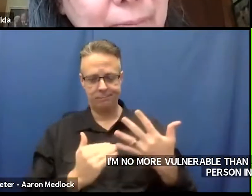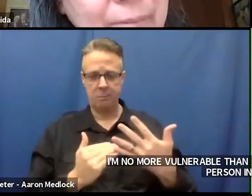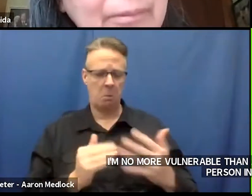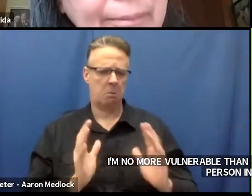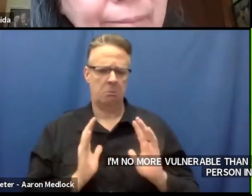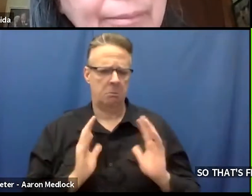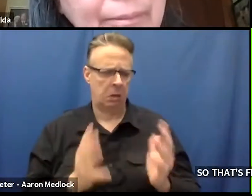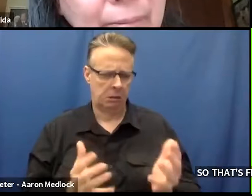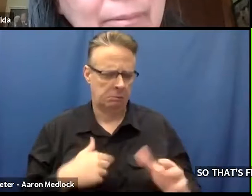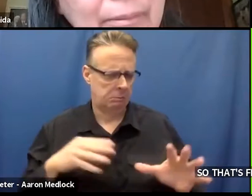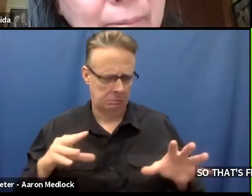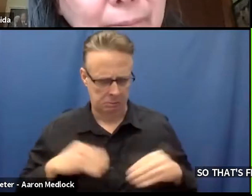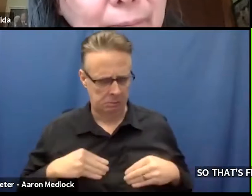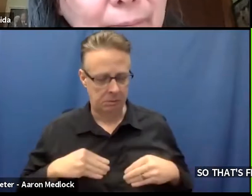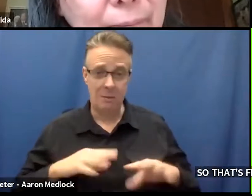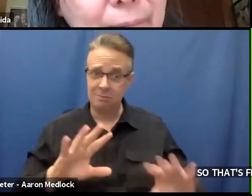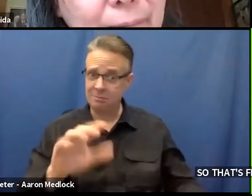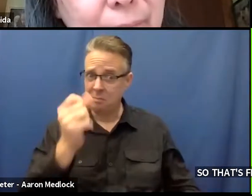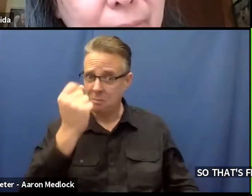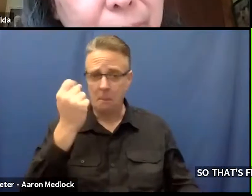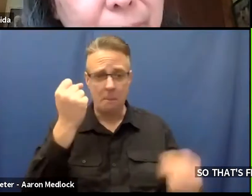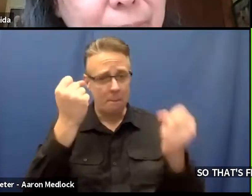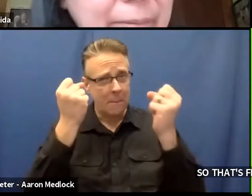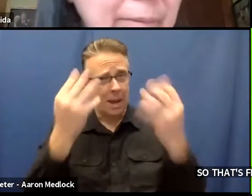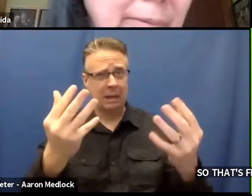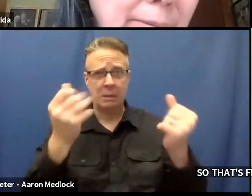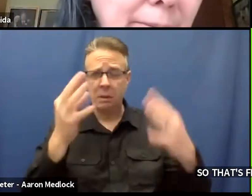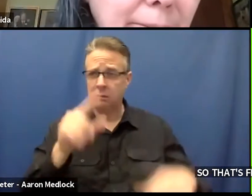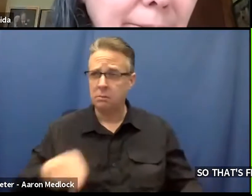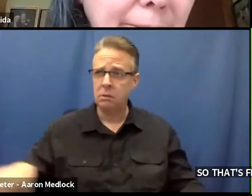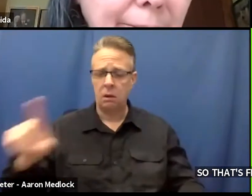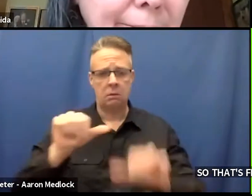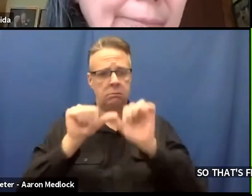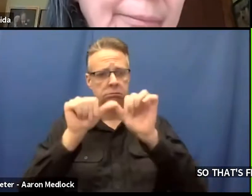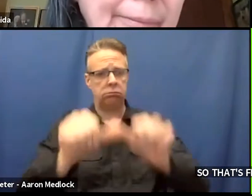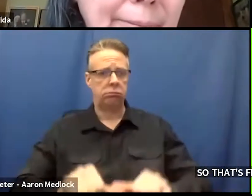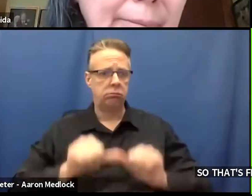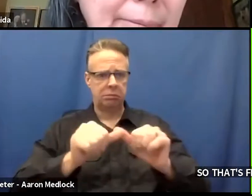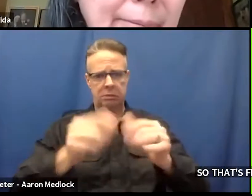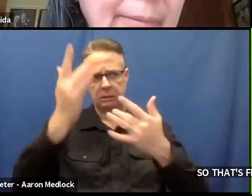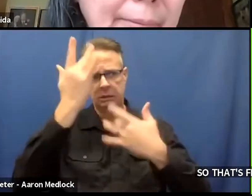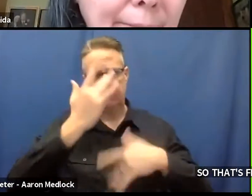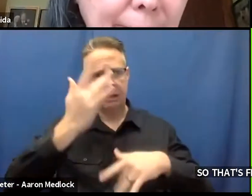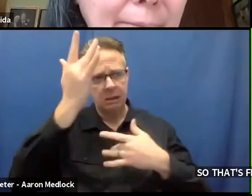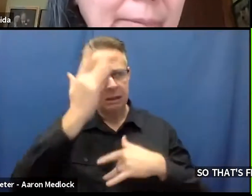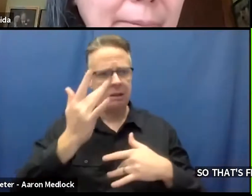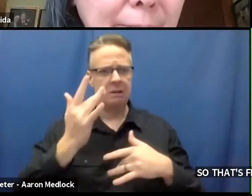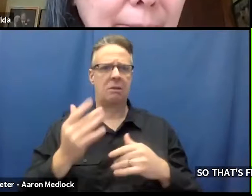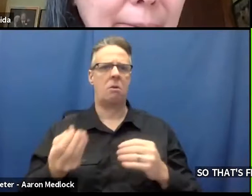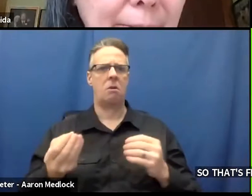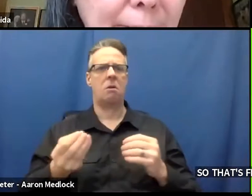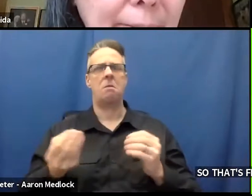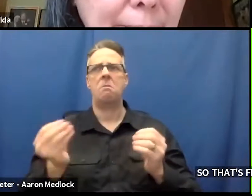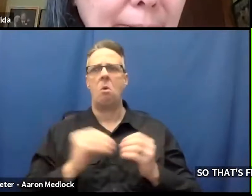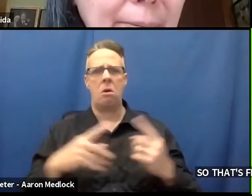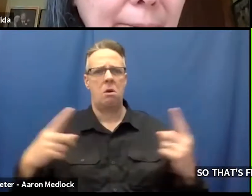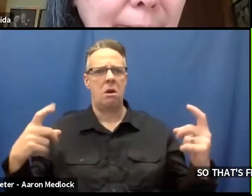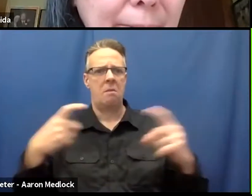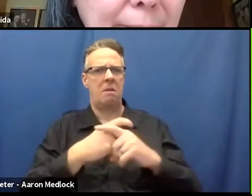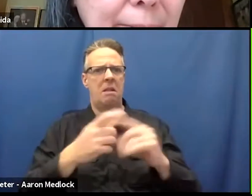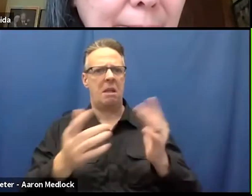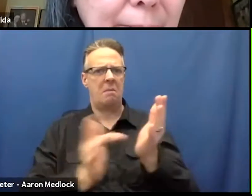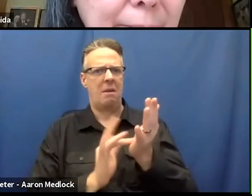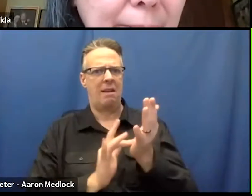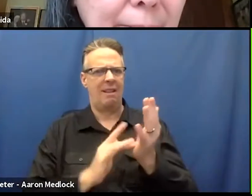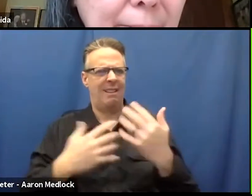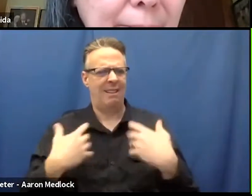people who have chronic illnesses or more complex medical conditions that, they don't